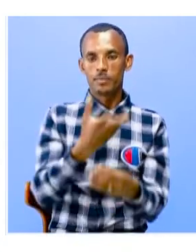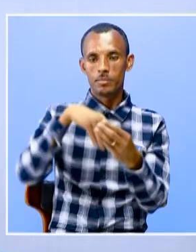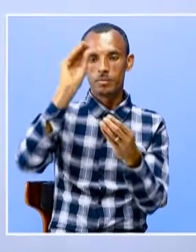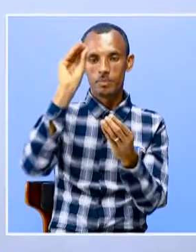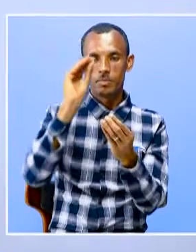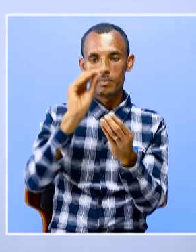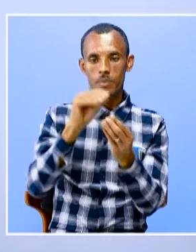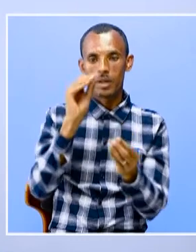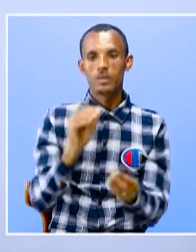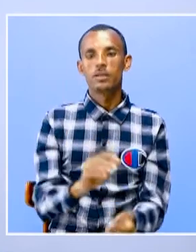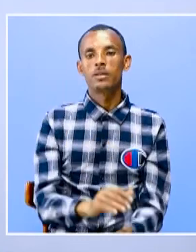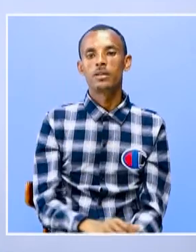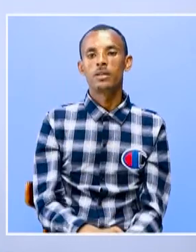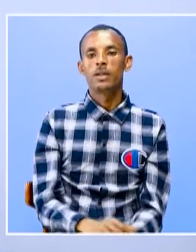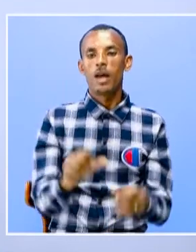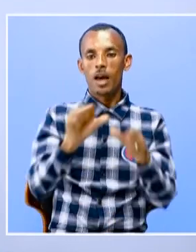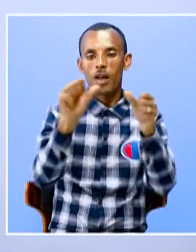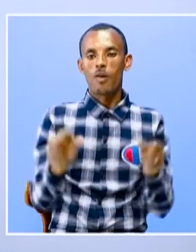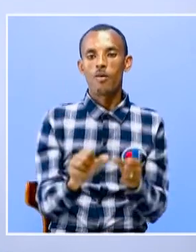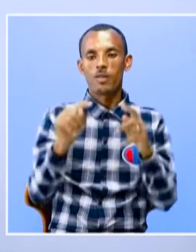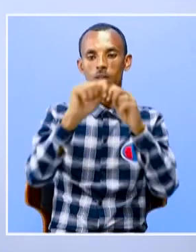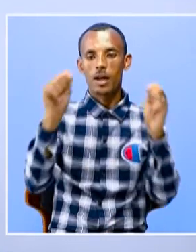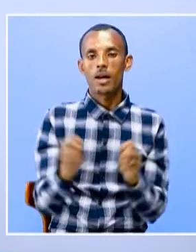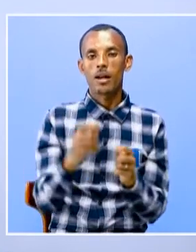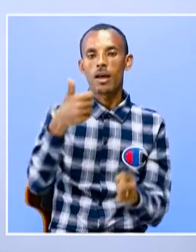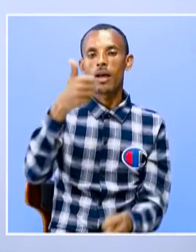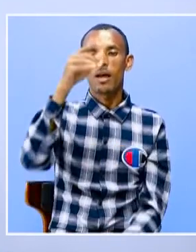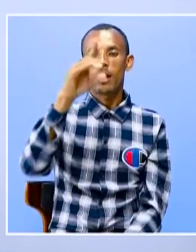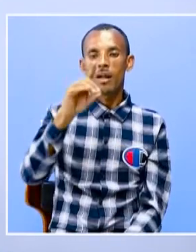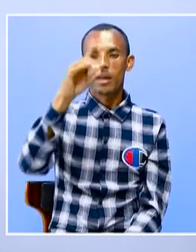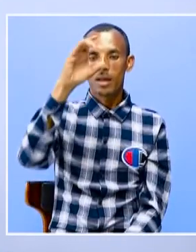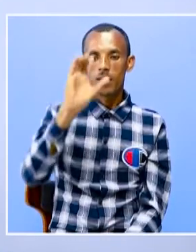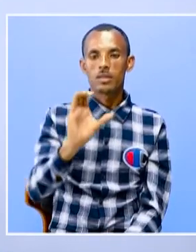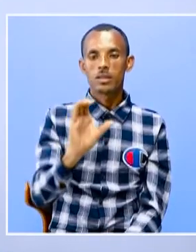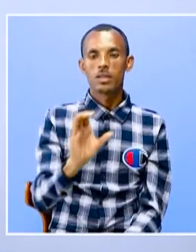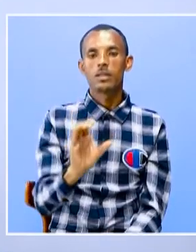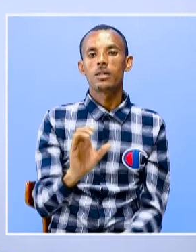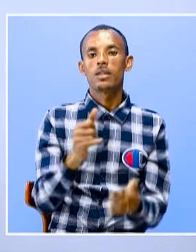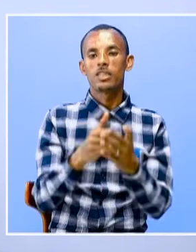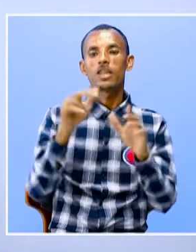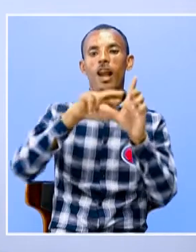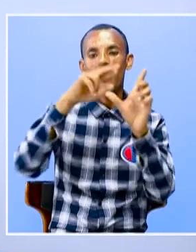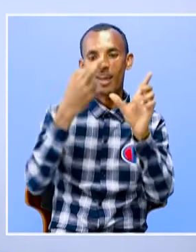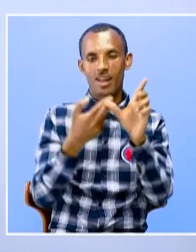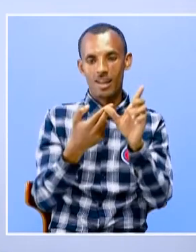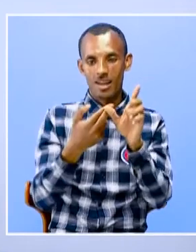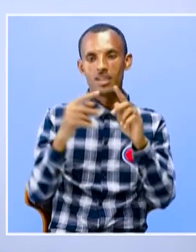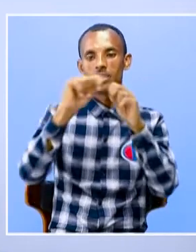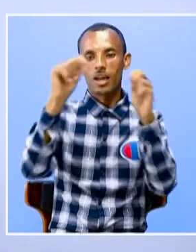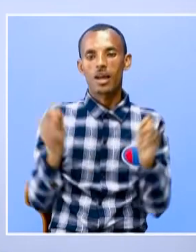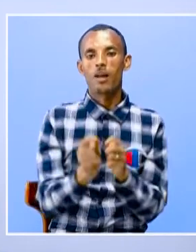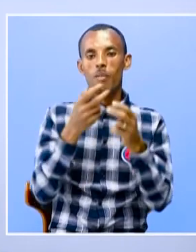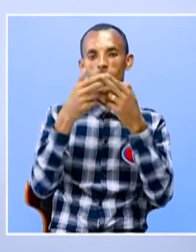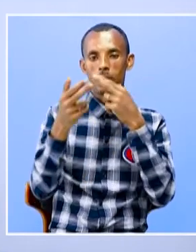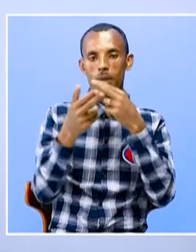plus area of triangle ADC. Again is simply right angle triangle. You multiply